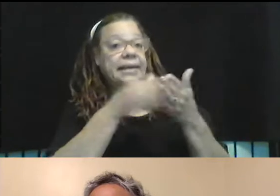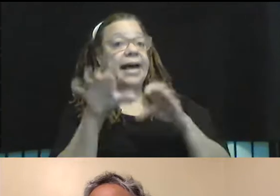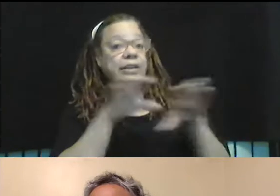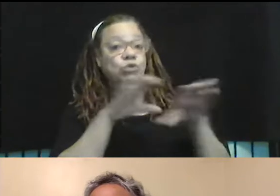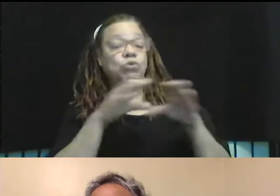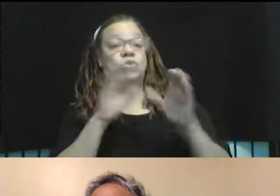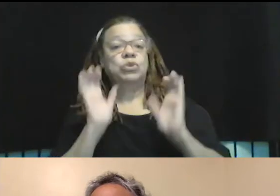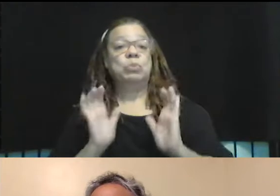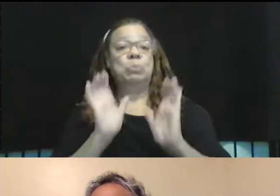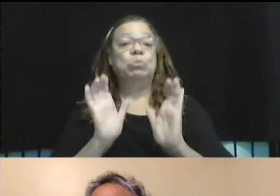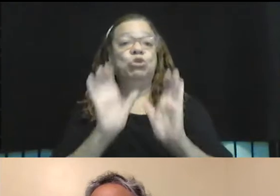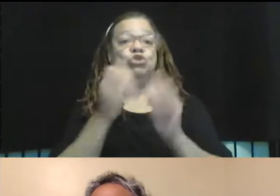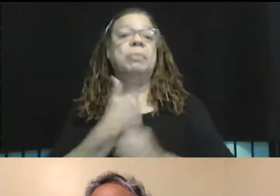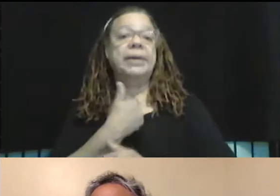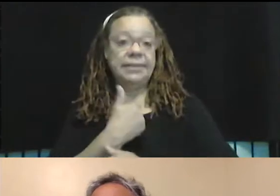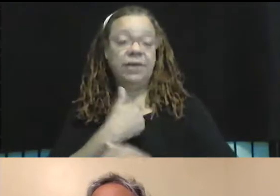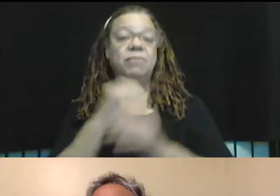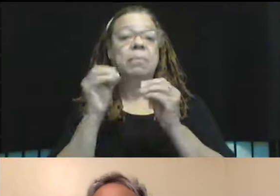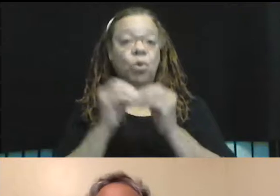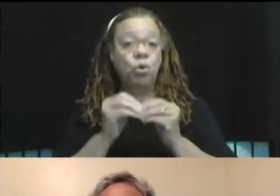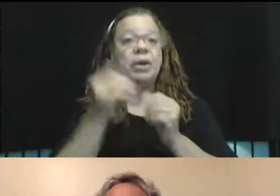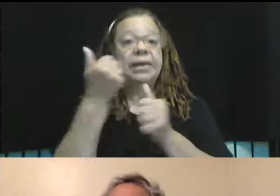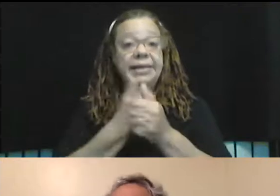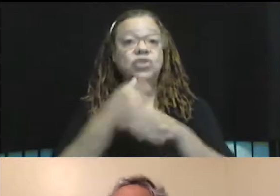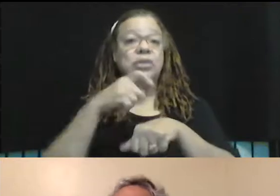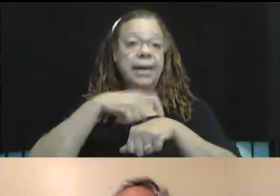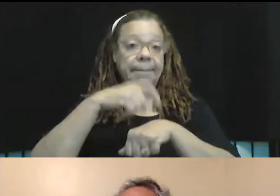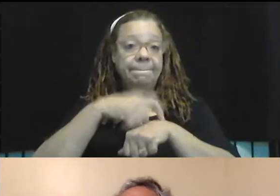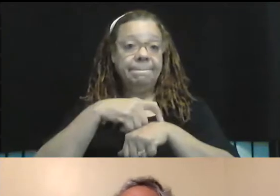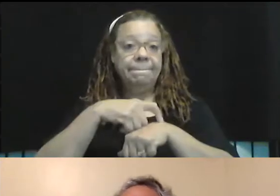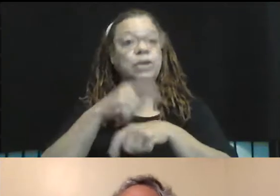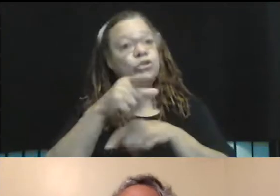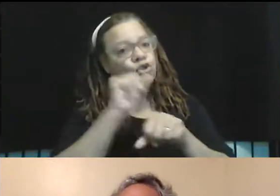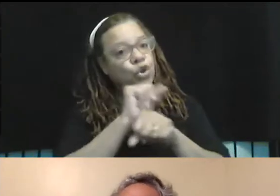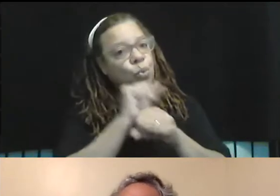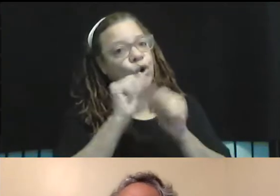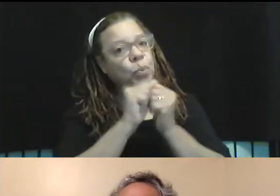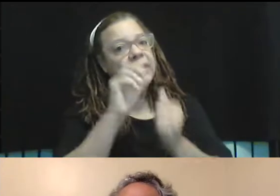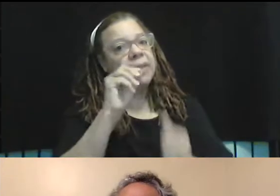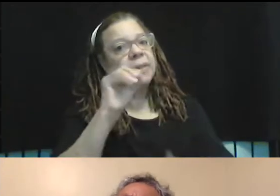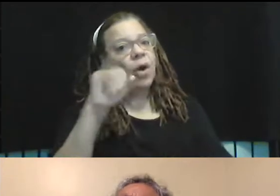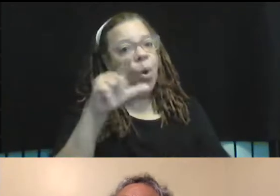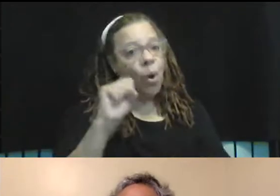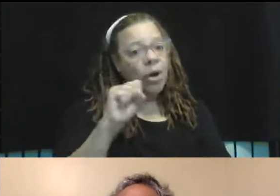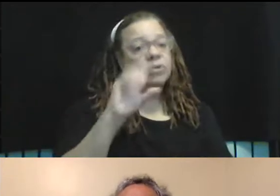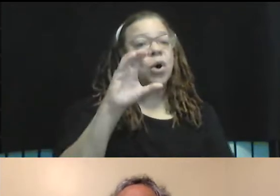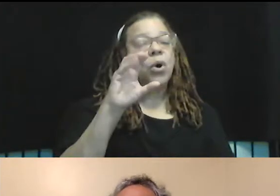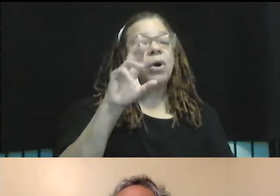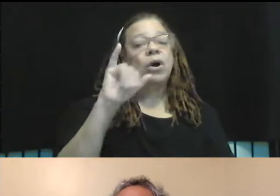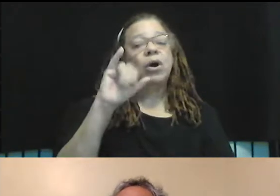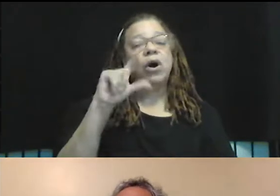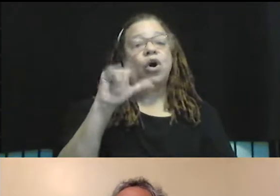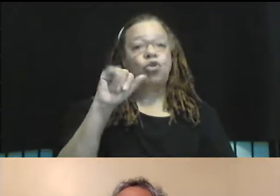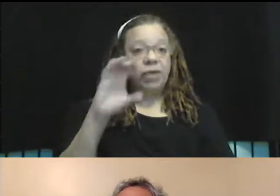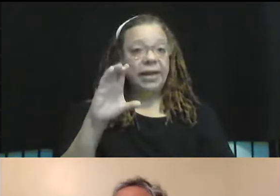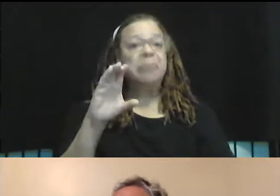forward a little more every time, you know. So you work with oils or acrylics? Acrylic.